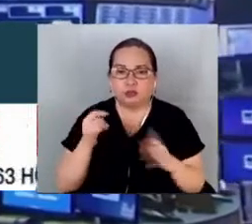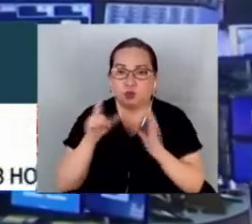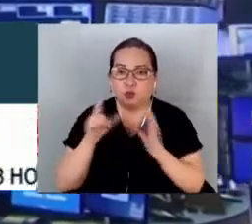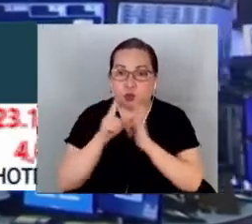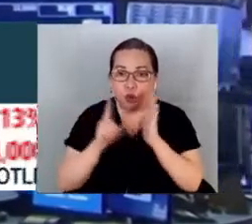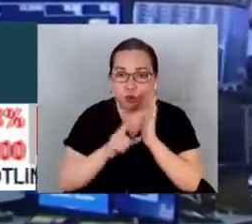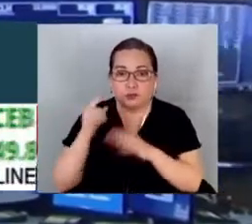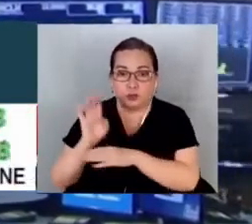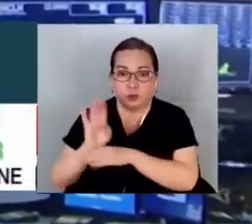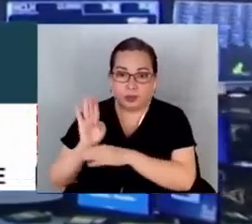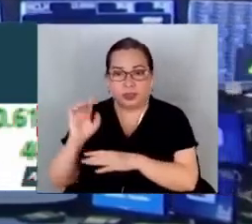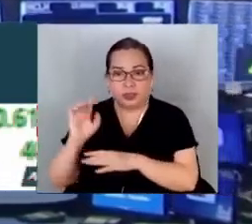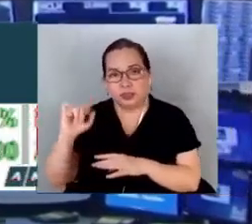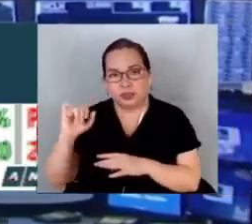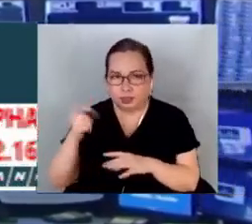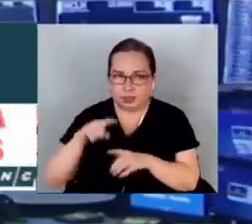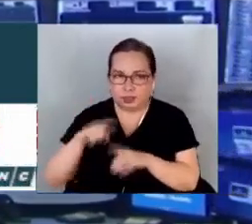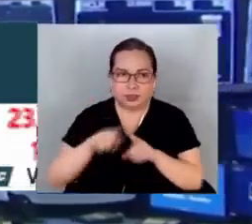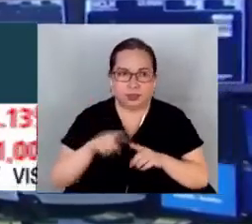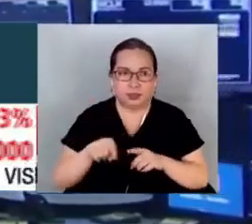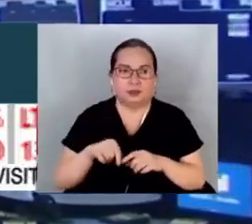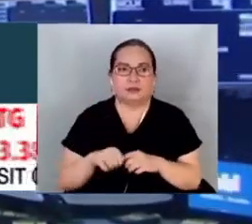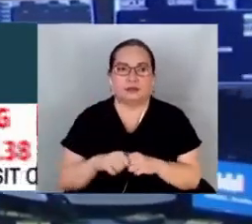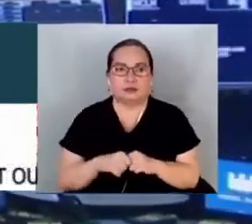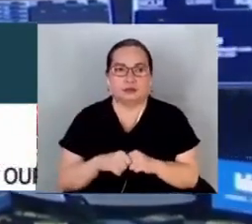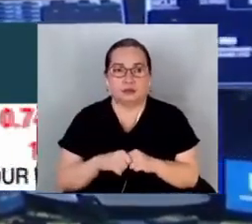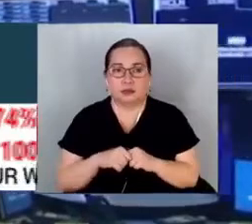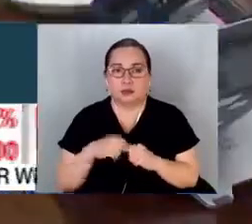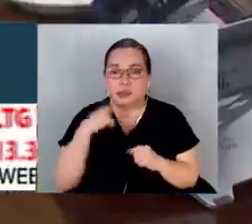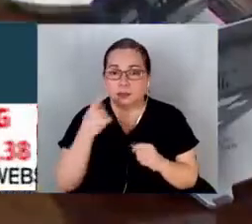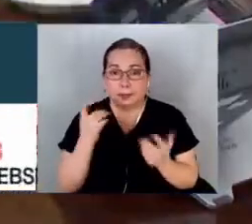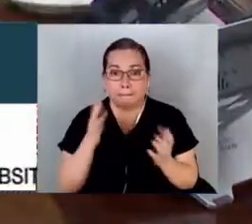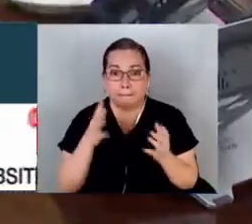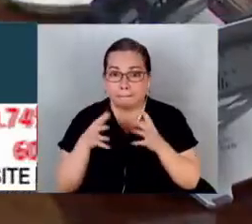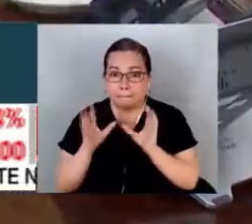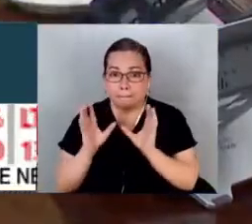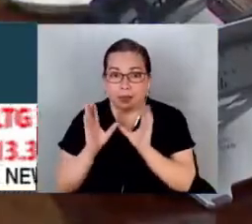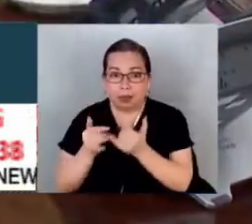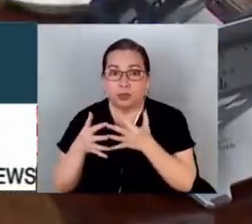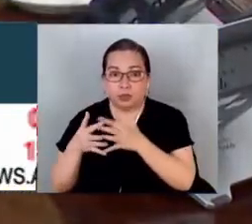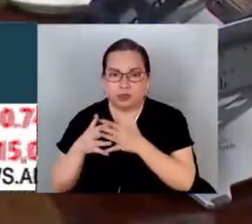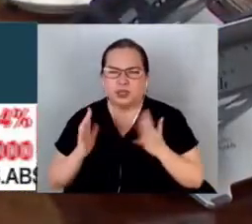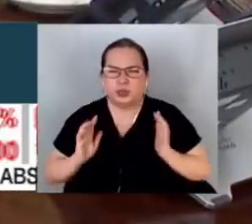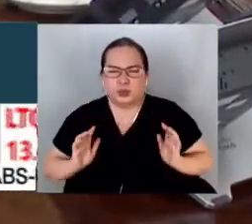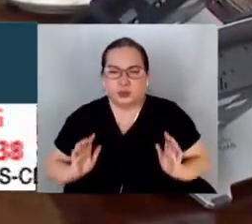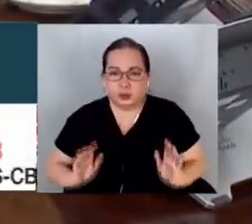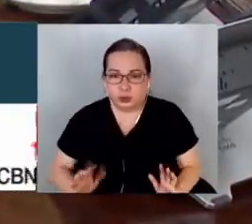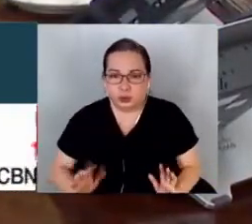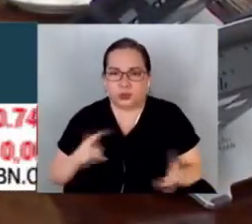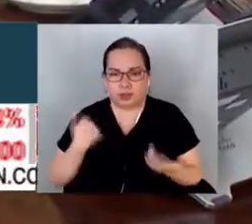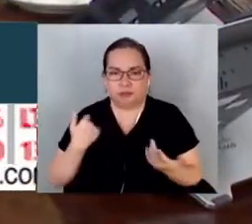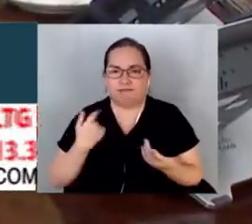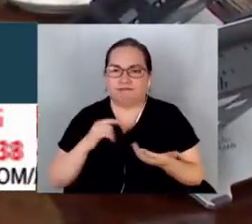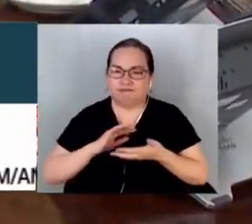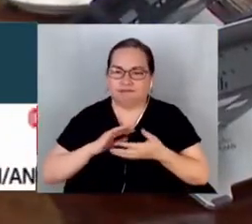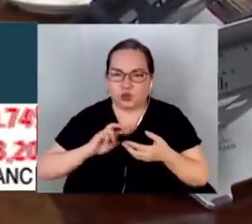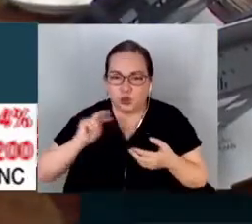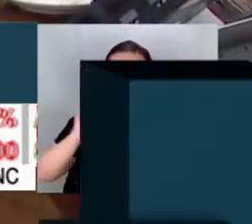Milken Institute fellow Curtis Shin says corporate America is really just relieved about the peaceful transition of power.